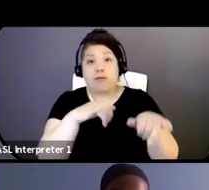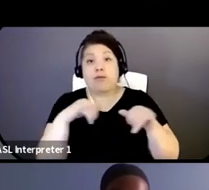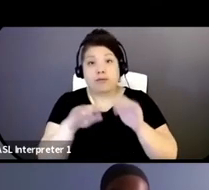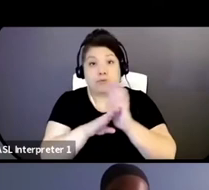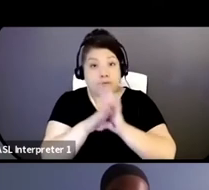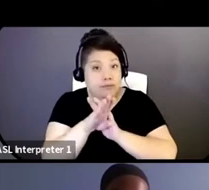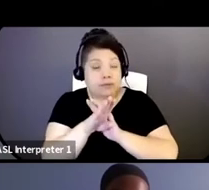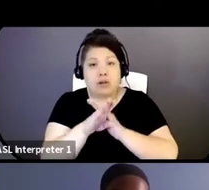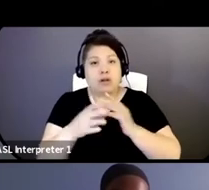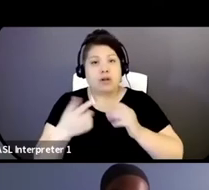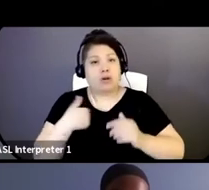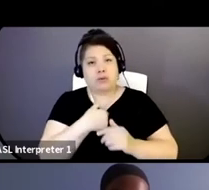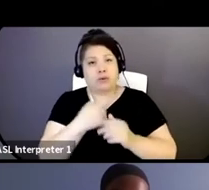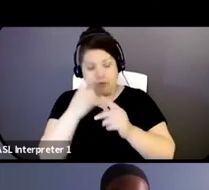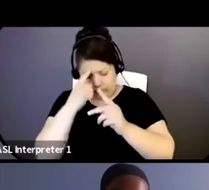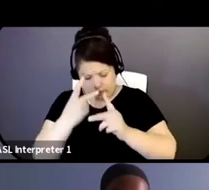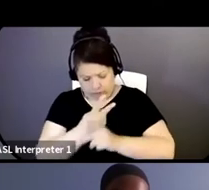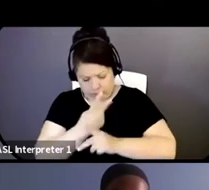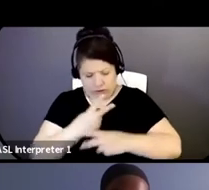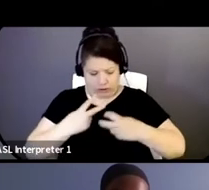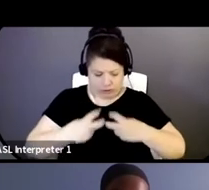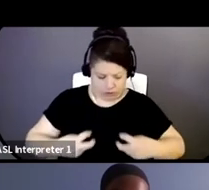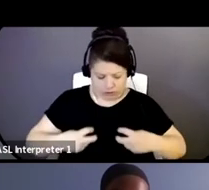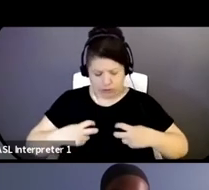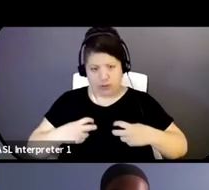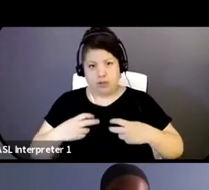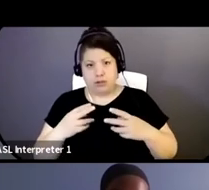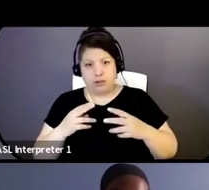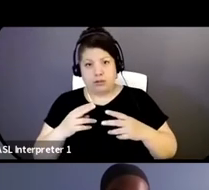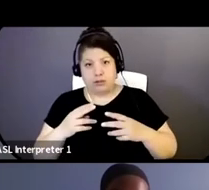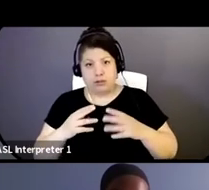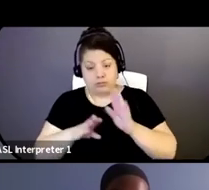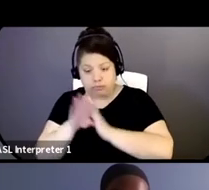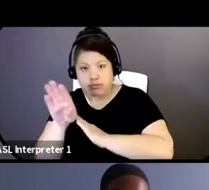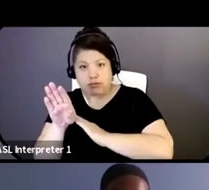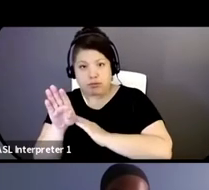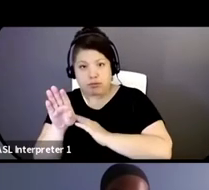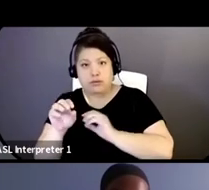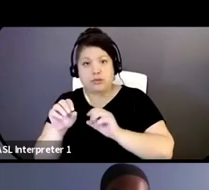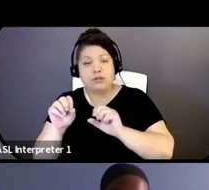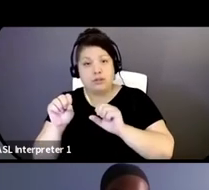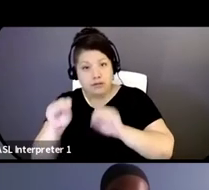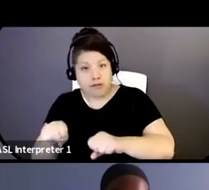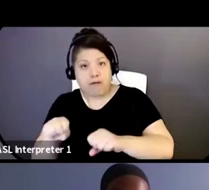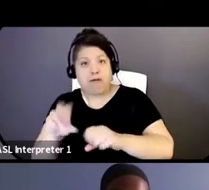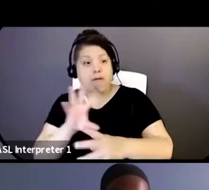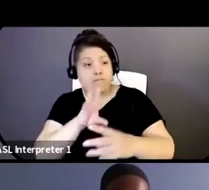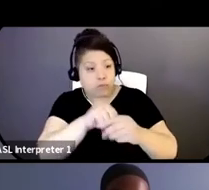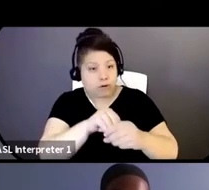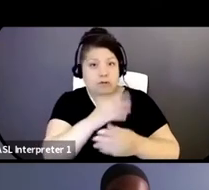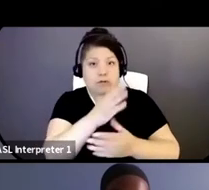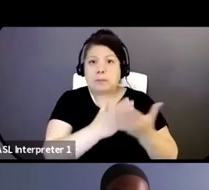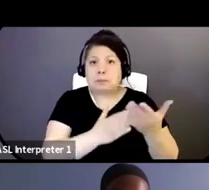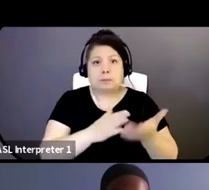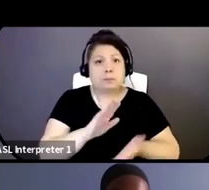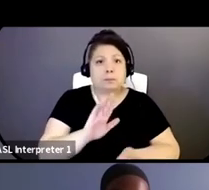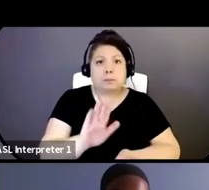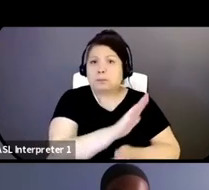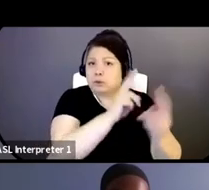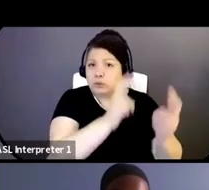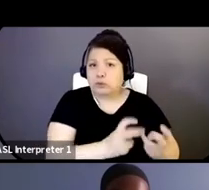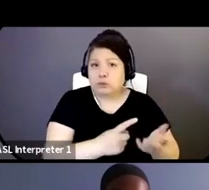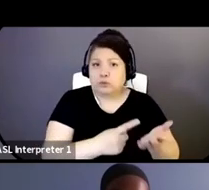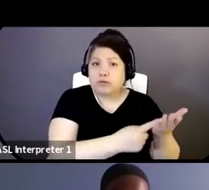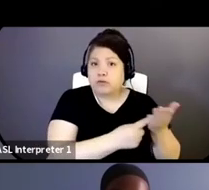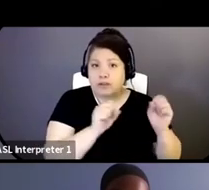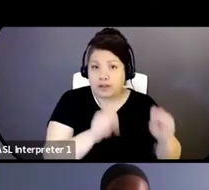what we have worked through, what we haven't worked through, will mean that we can't participate in certain conversations or to do